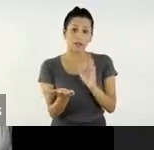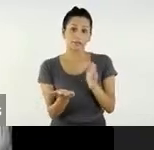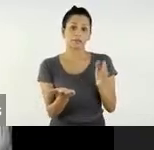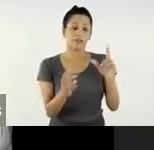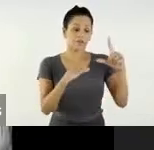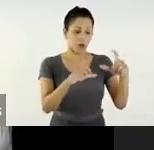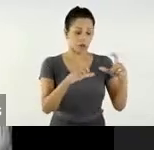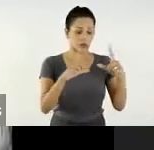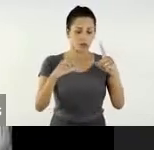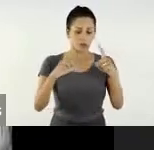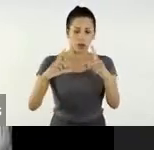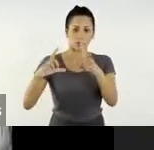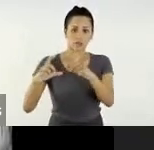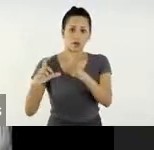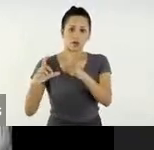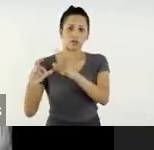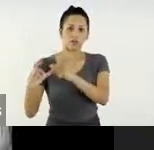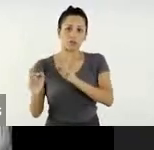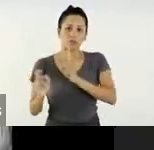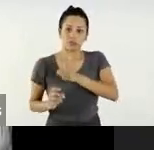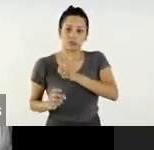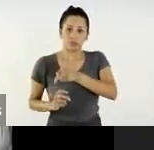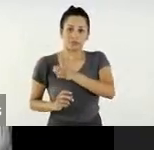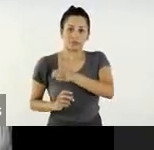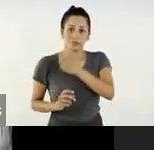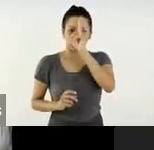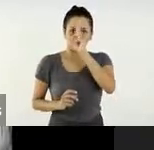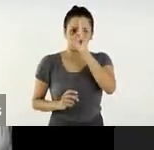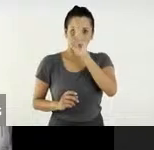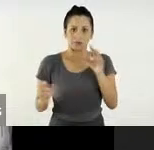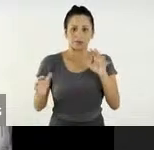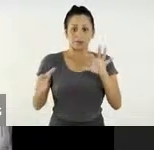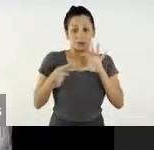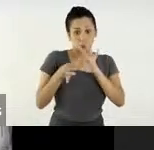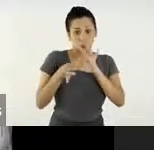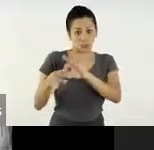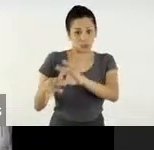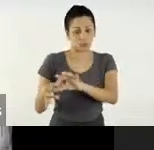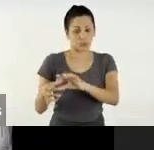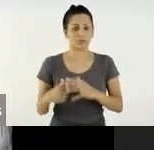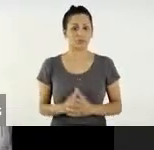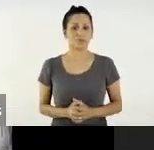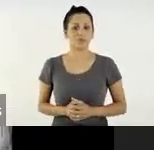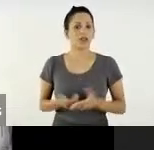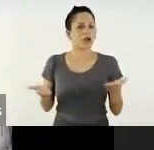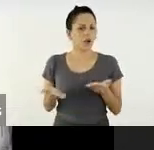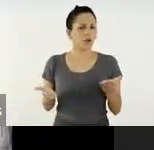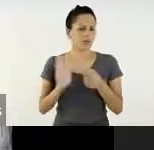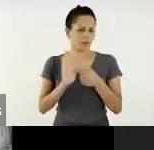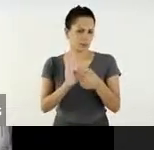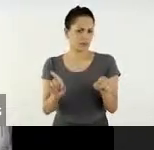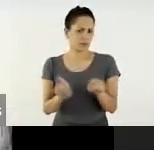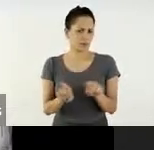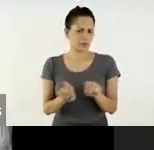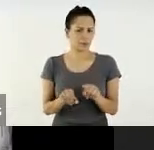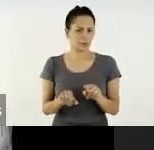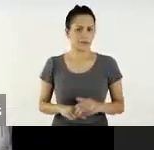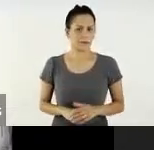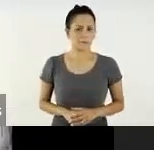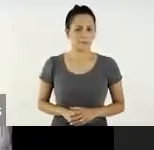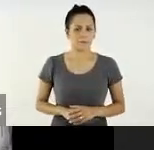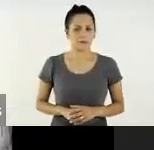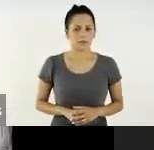Perhaps most germane to our gathering, I hope to demonstrate here, and I realize this is a sort of unconventional artist